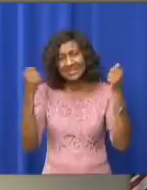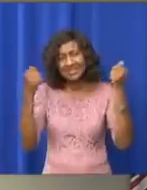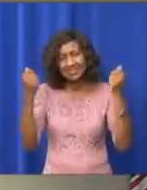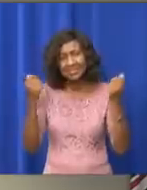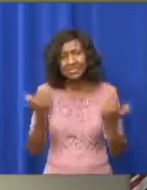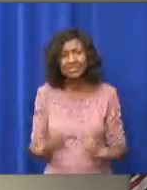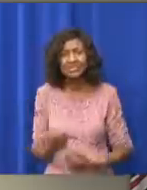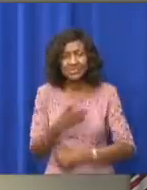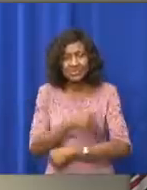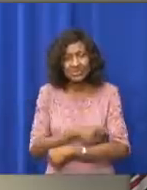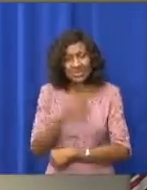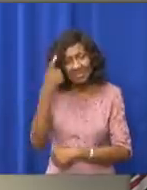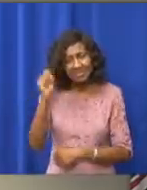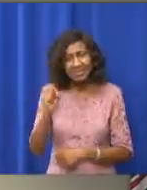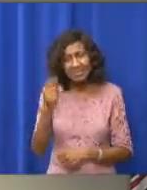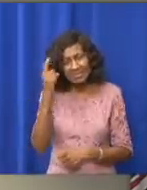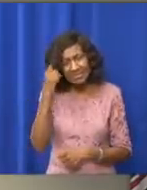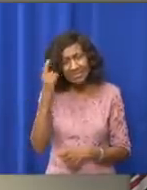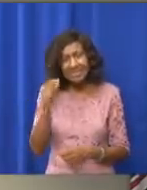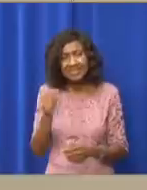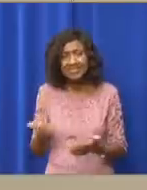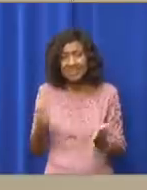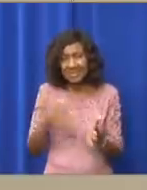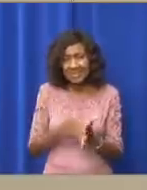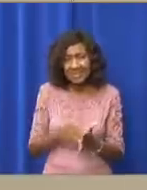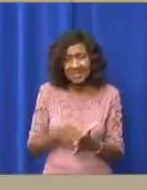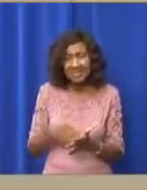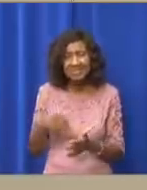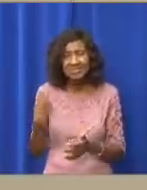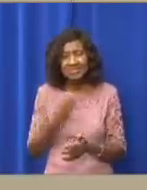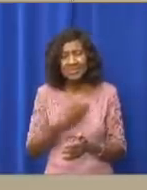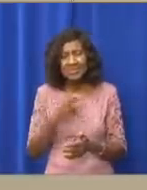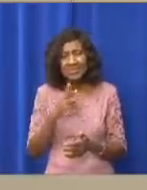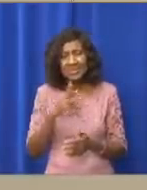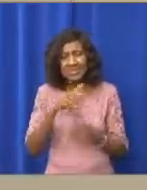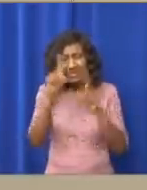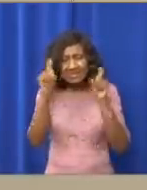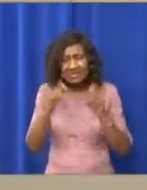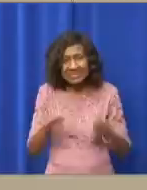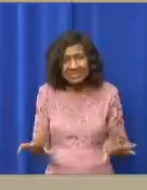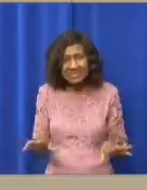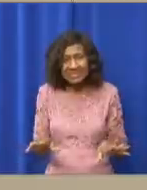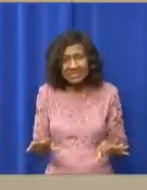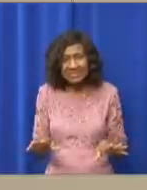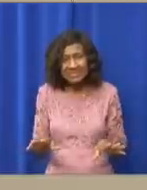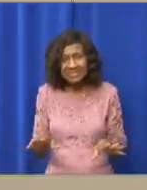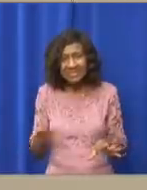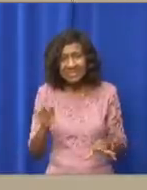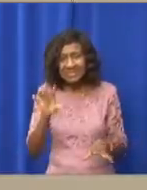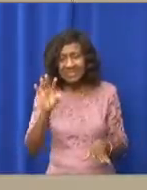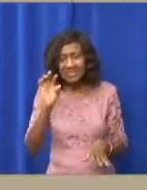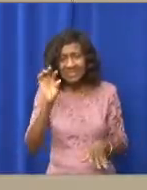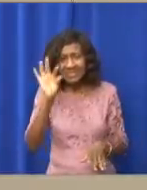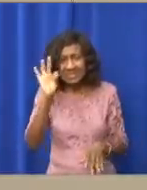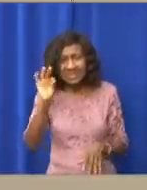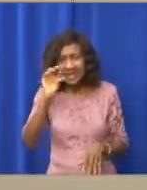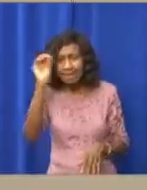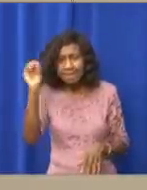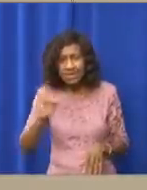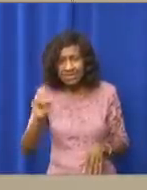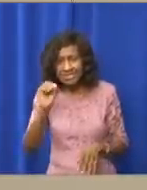because I think, again, we've reached one of those key milestones. We've tested almost 9% of our